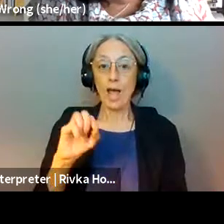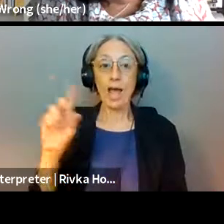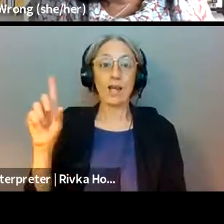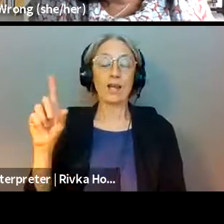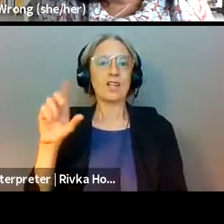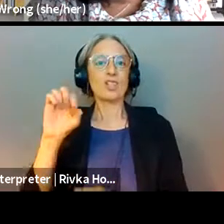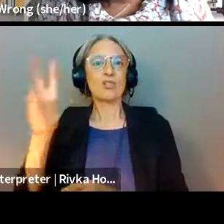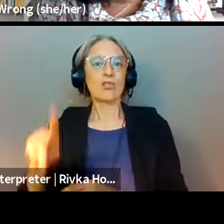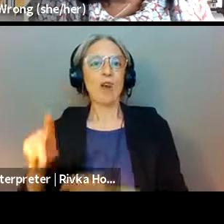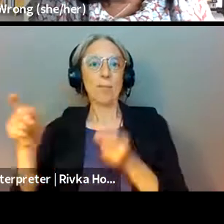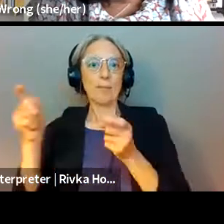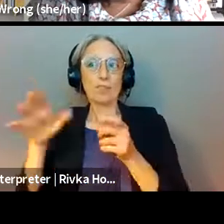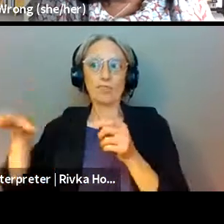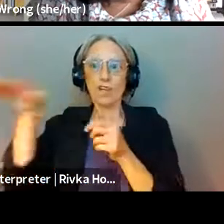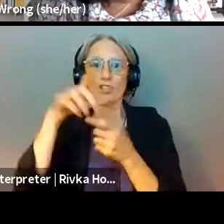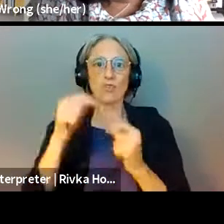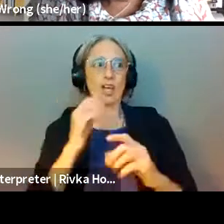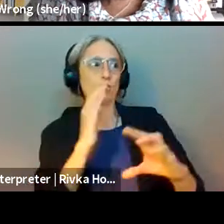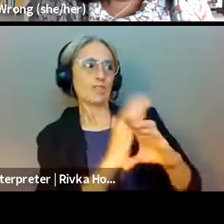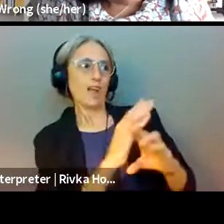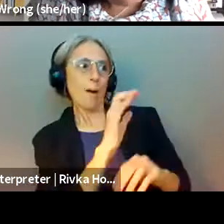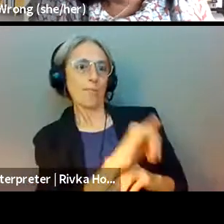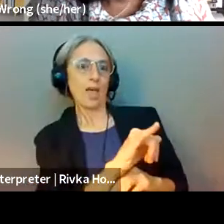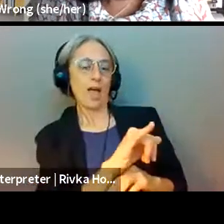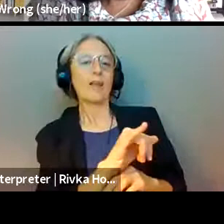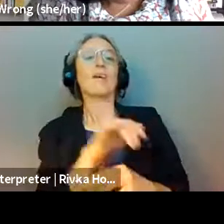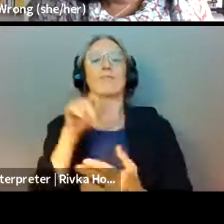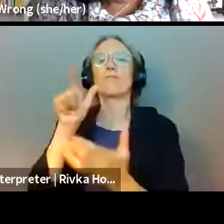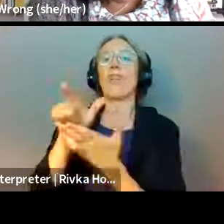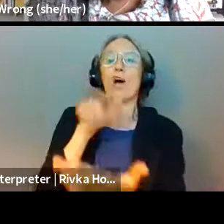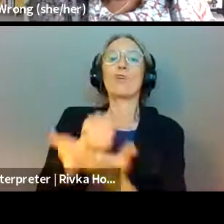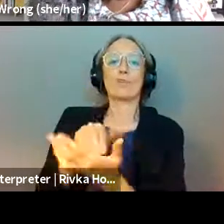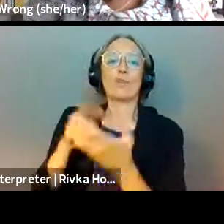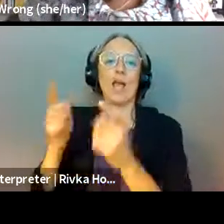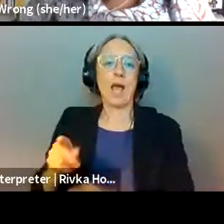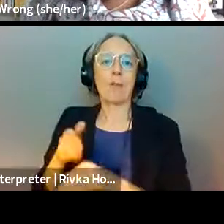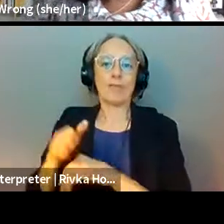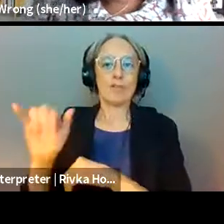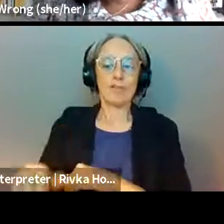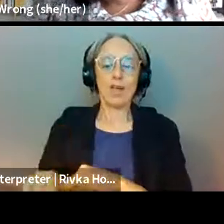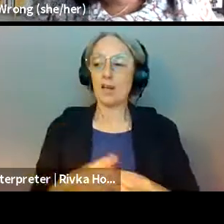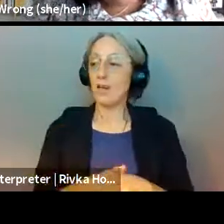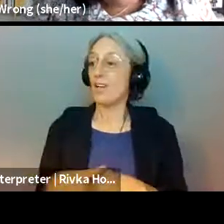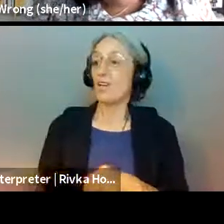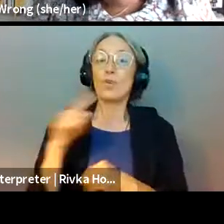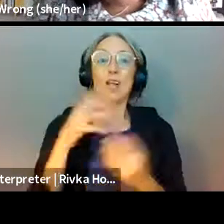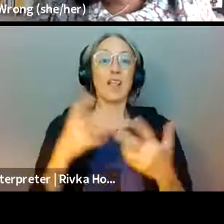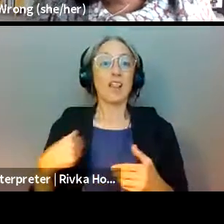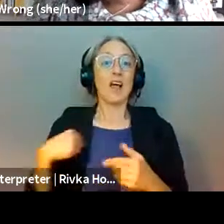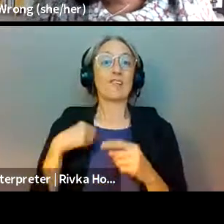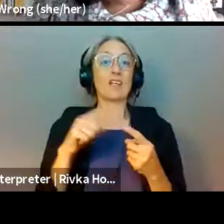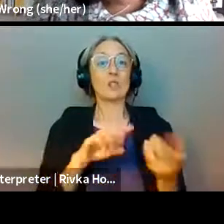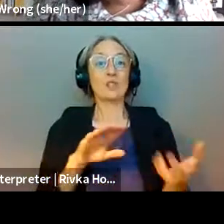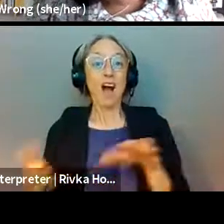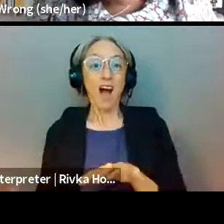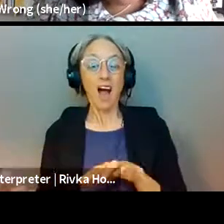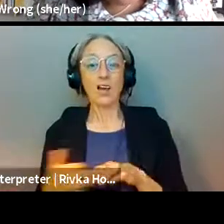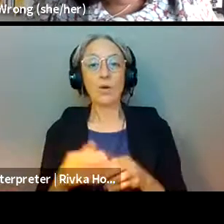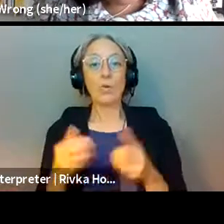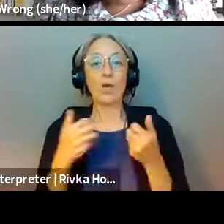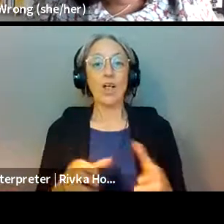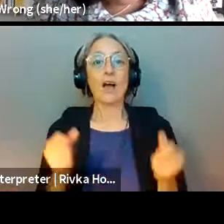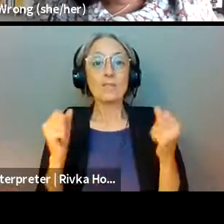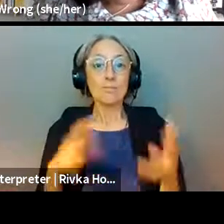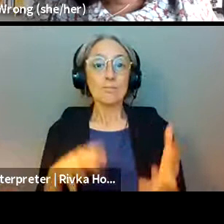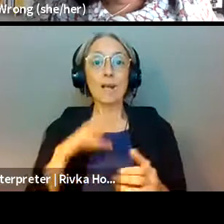this, which resulted in lawsuits. We've been left to die. You know, we lost many of our elders and fluent